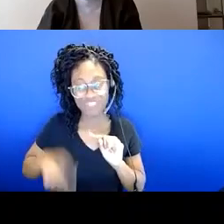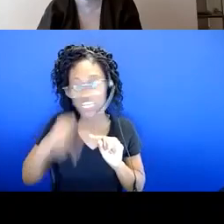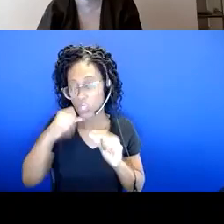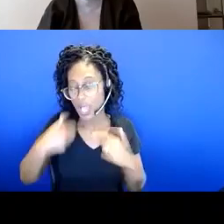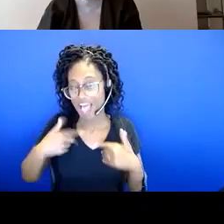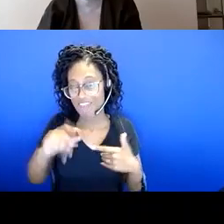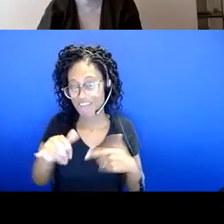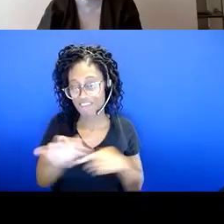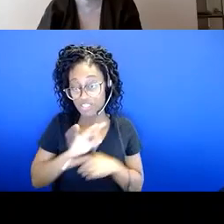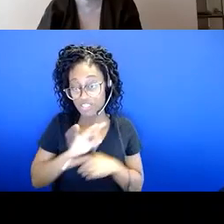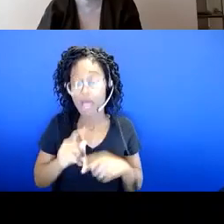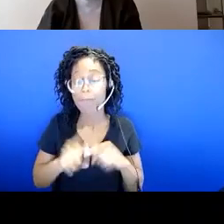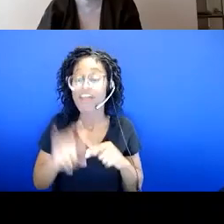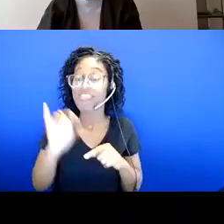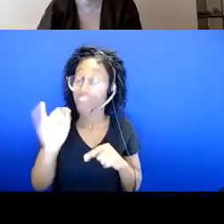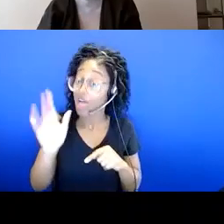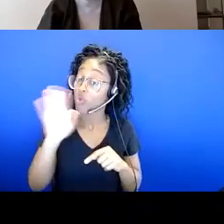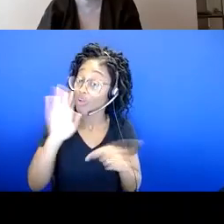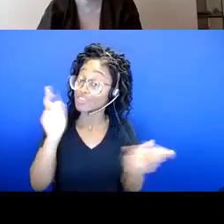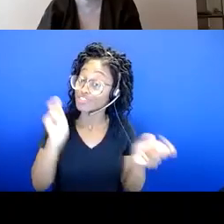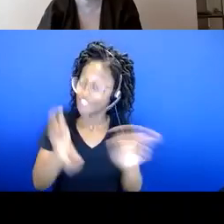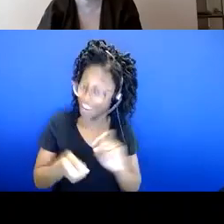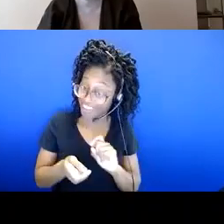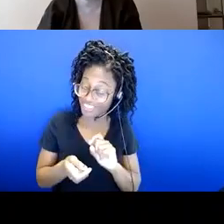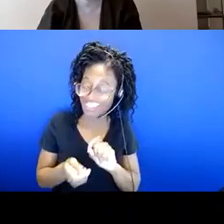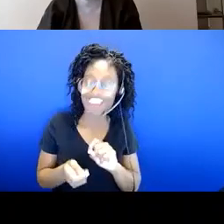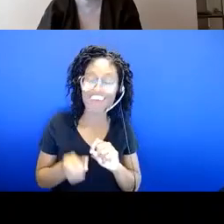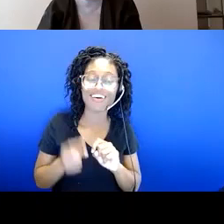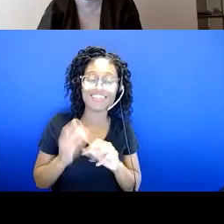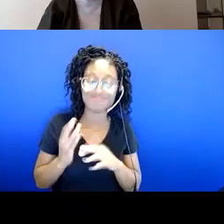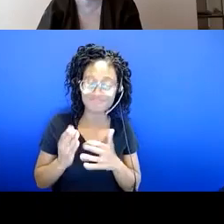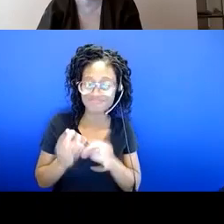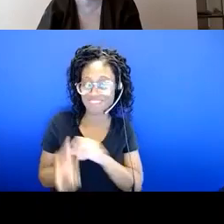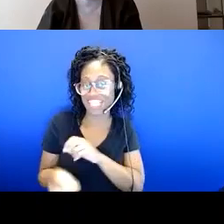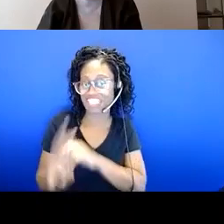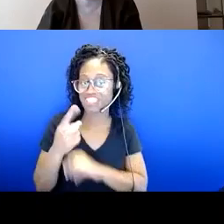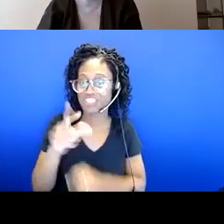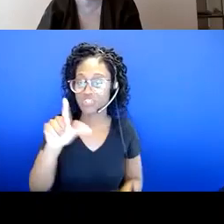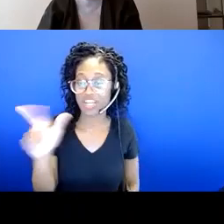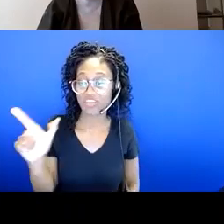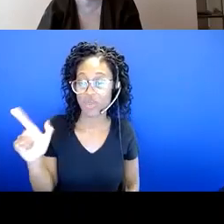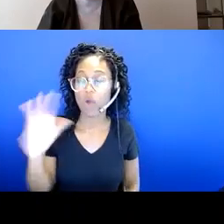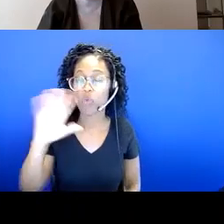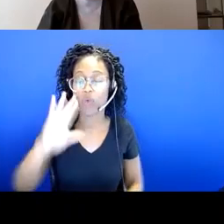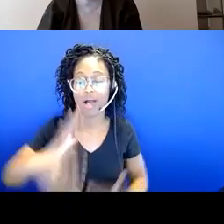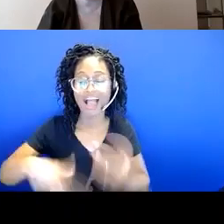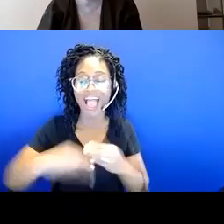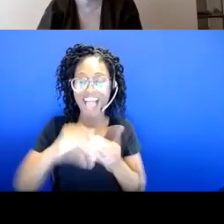that will also be changed over the new year, after the new year, so that